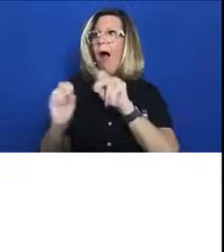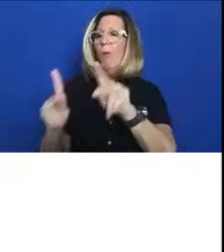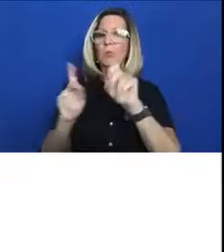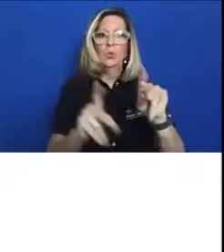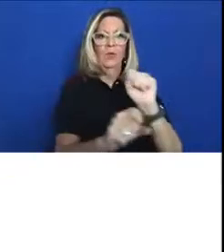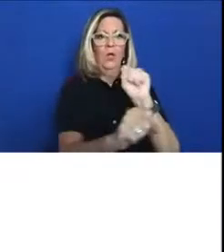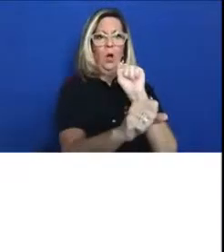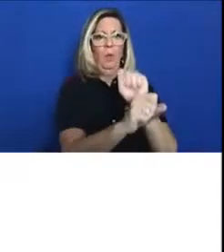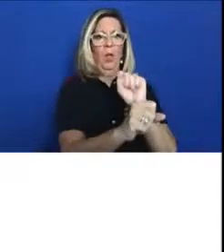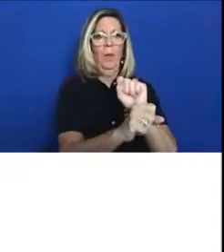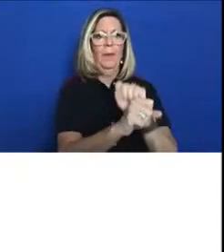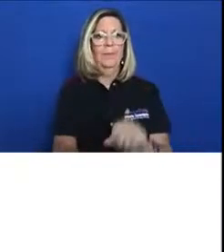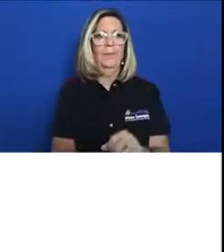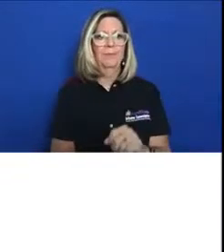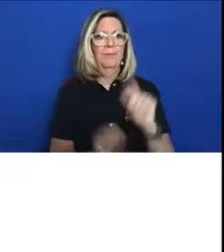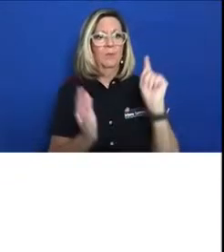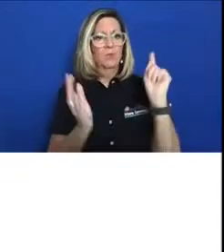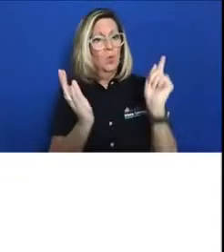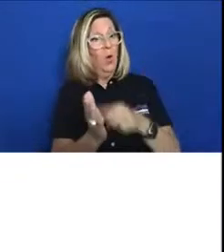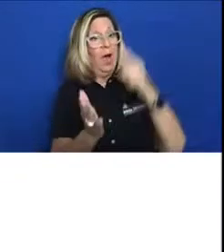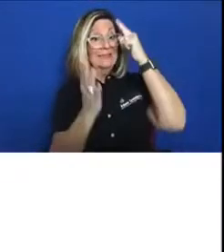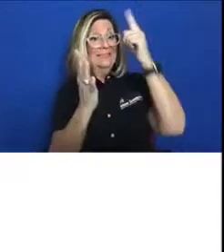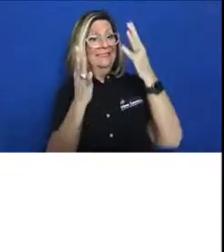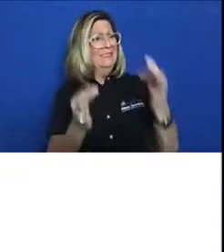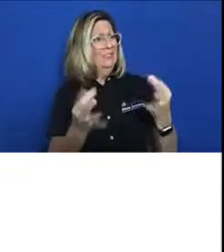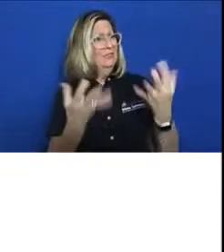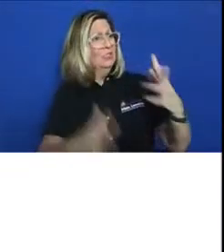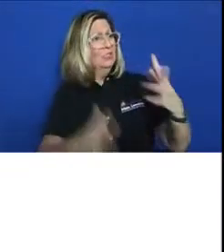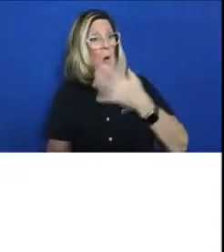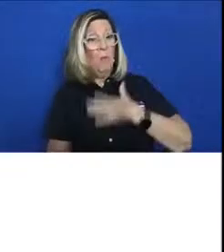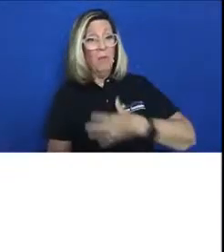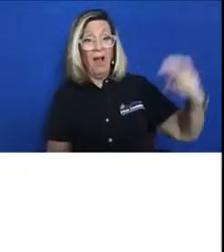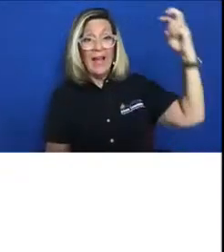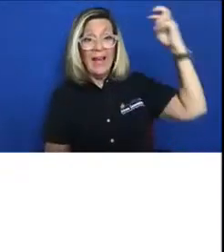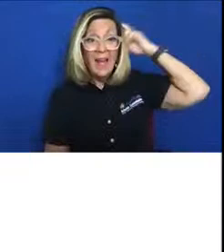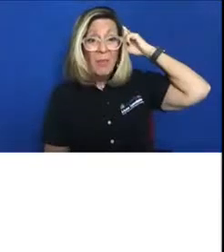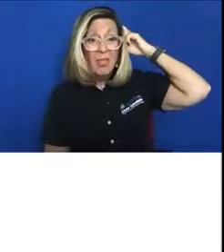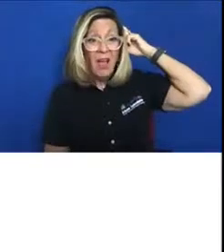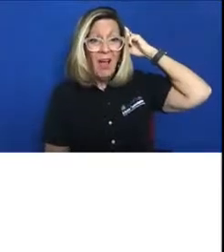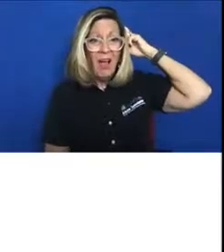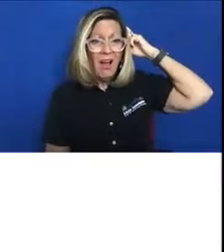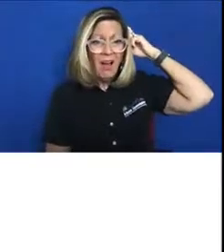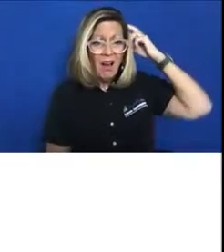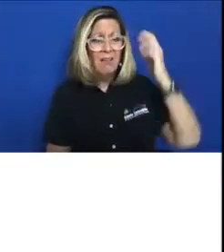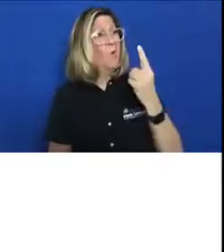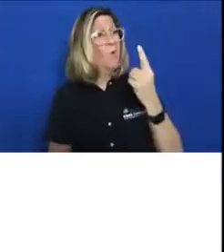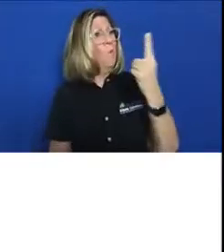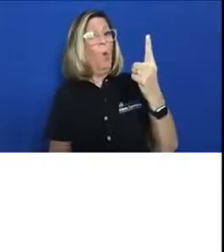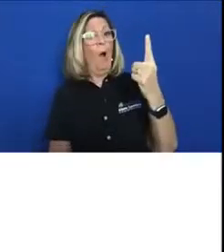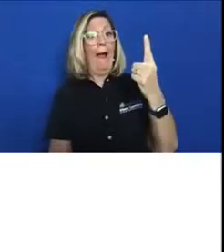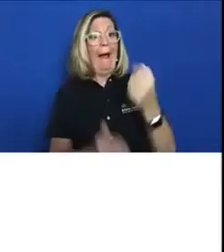was denied the opportunity of employment once the decision makers saw my cochlear implant.